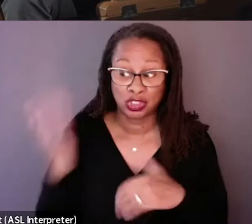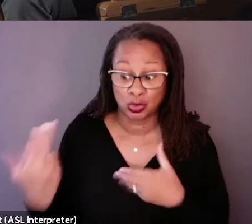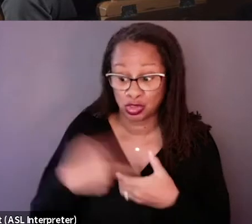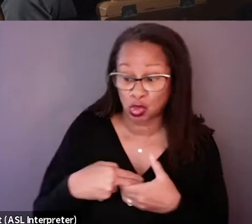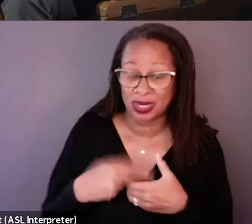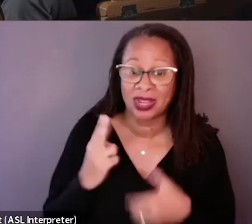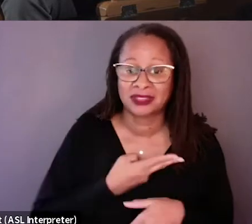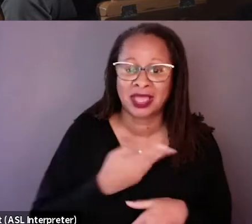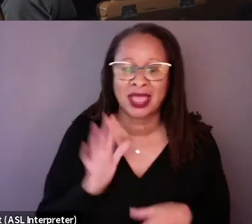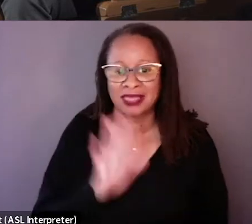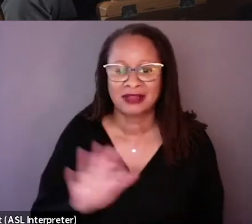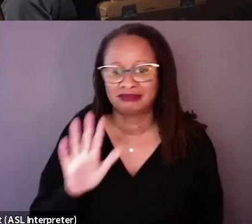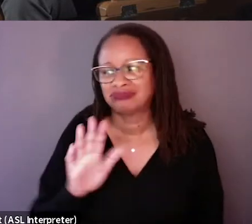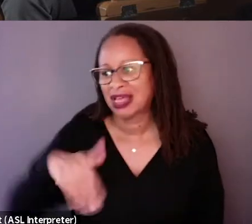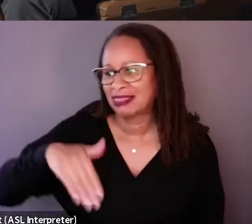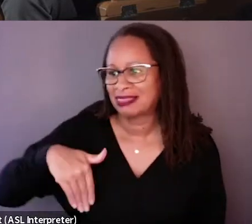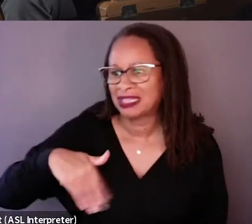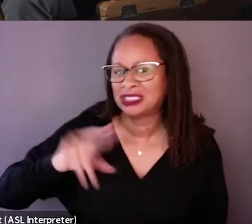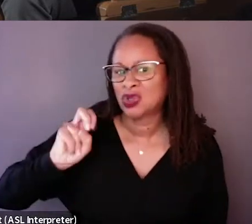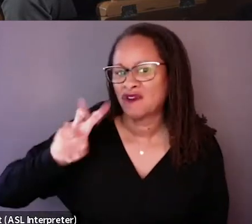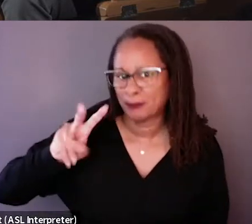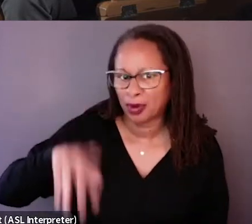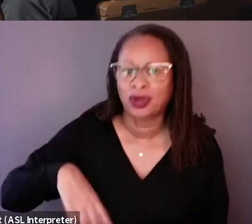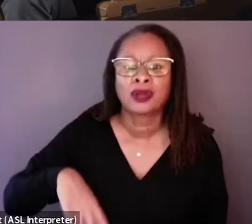was probably around late November,